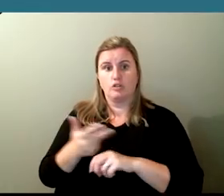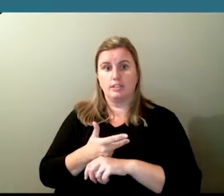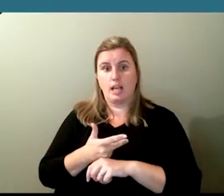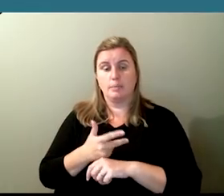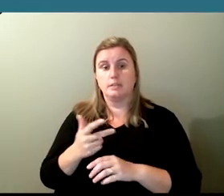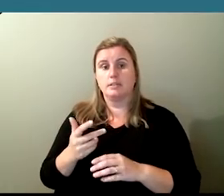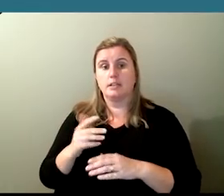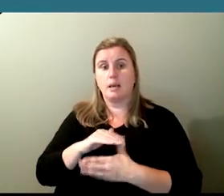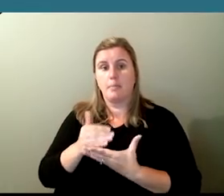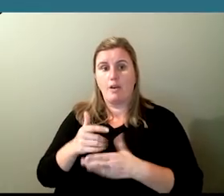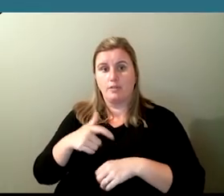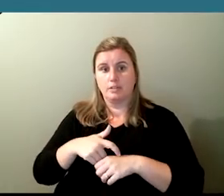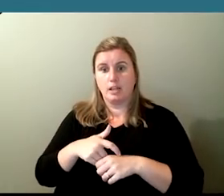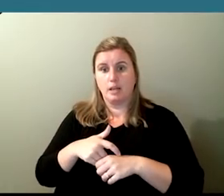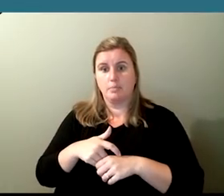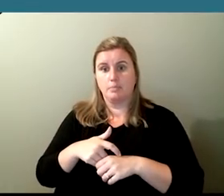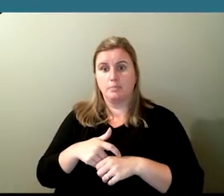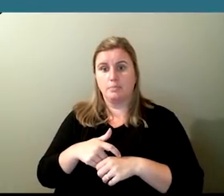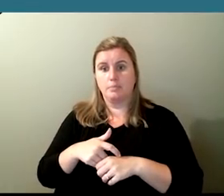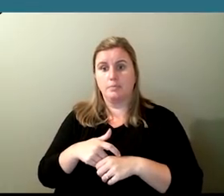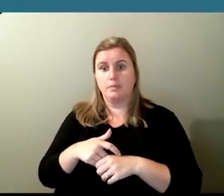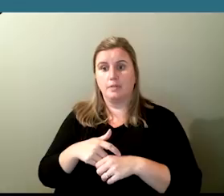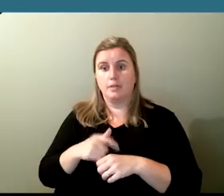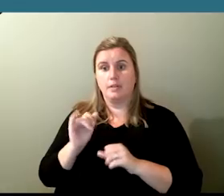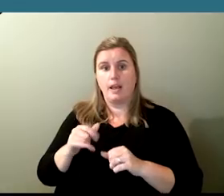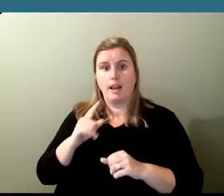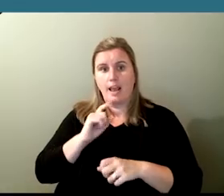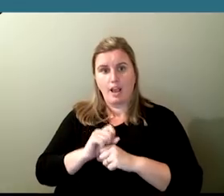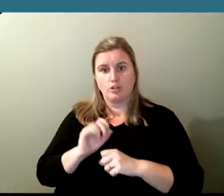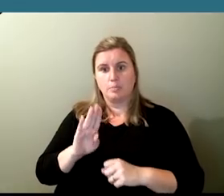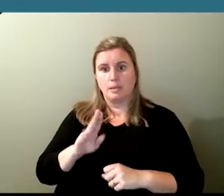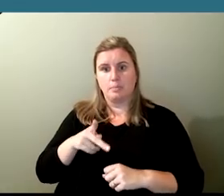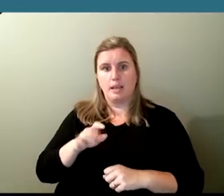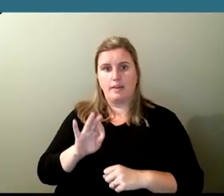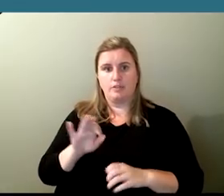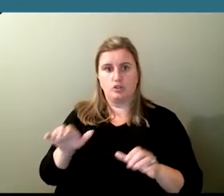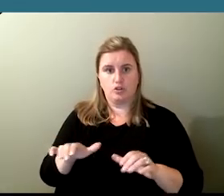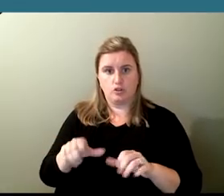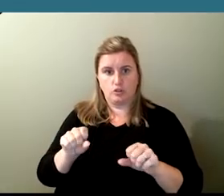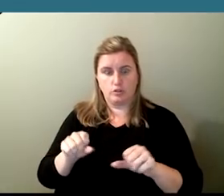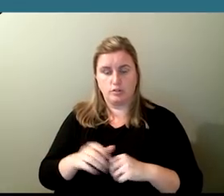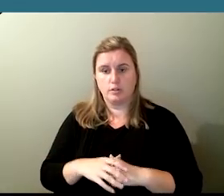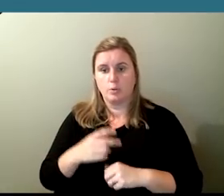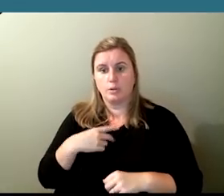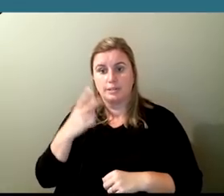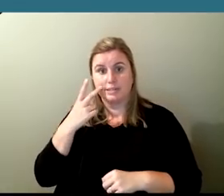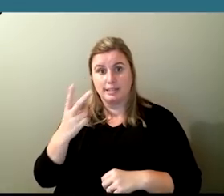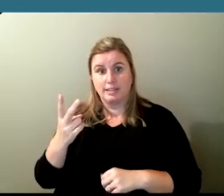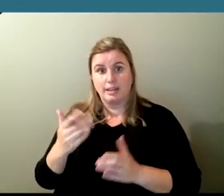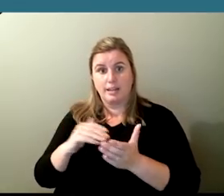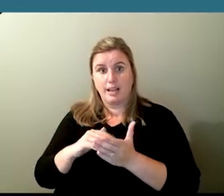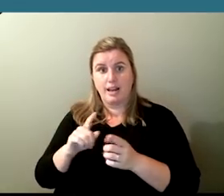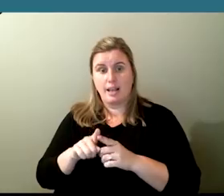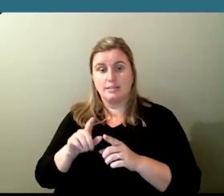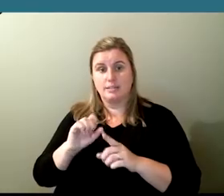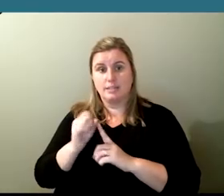time that actually BPF took. So we're seeing, again, as in the case of